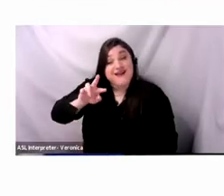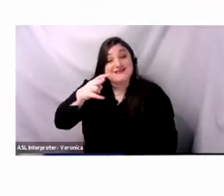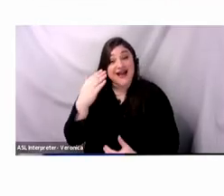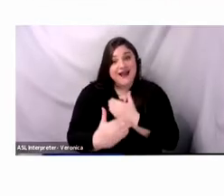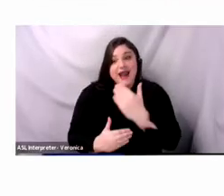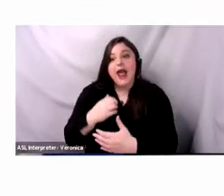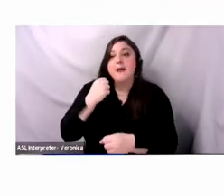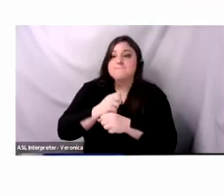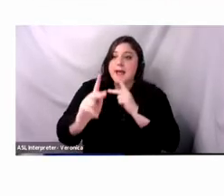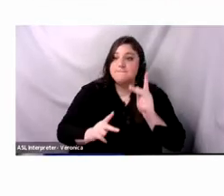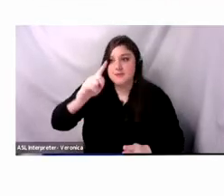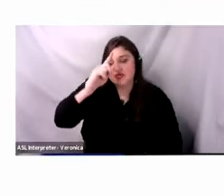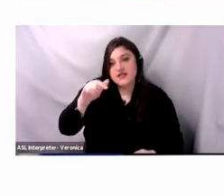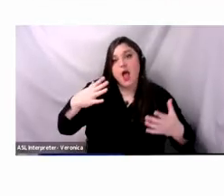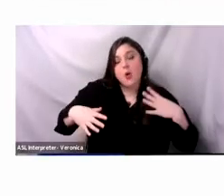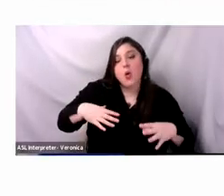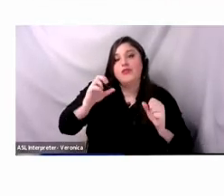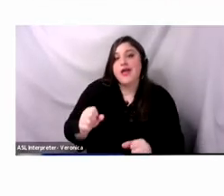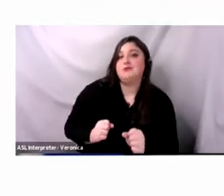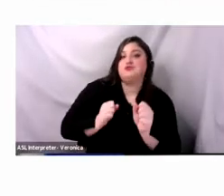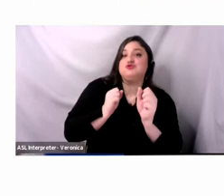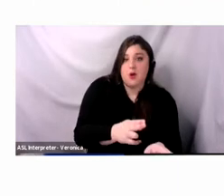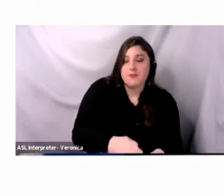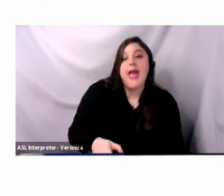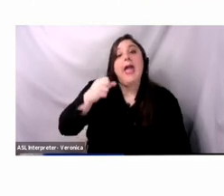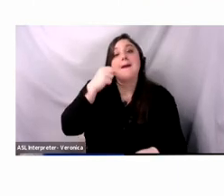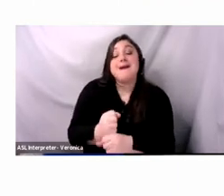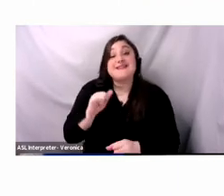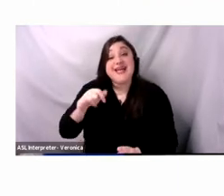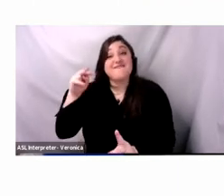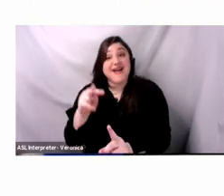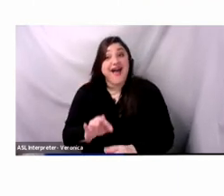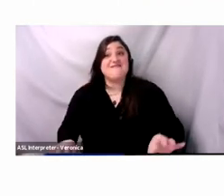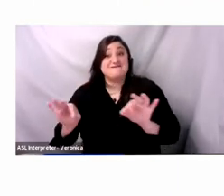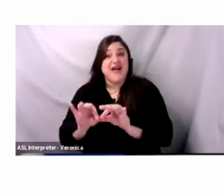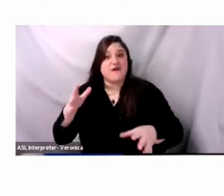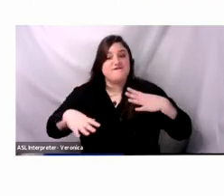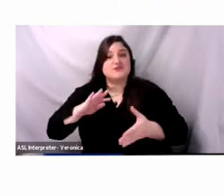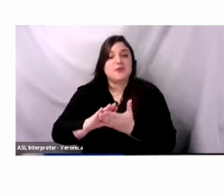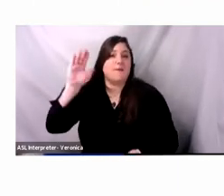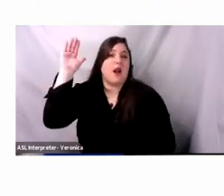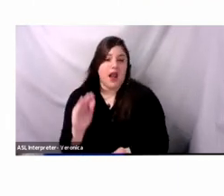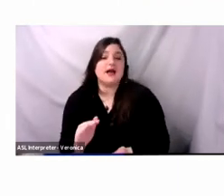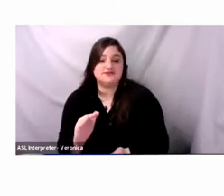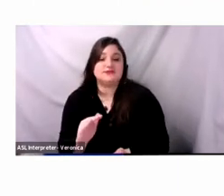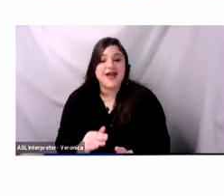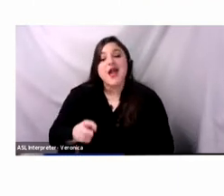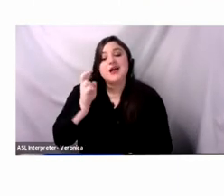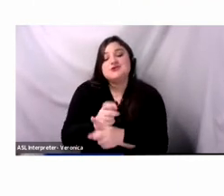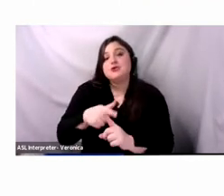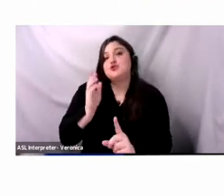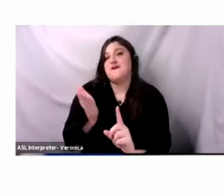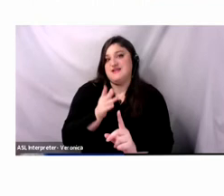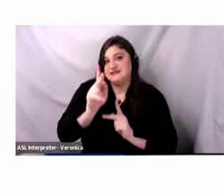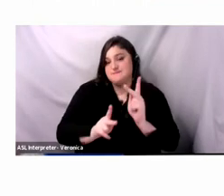disposable commodity, and it lowers the perceived value of fashion overall. It's really hard to convince people that clothing has value